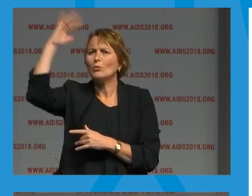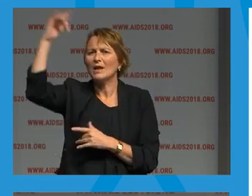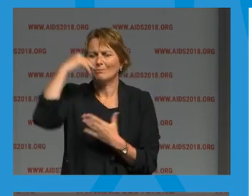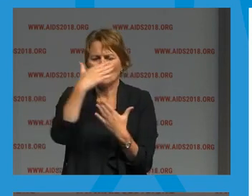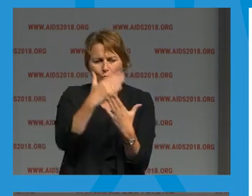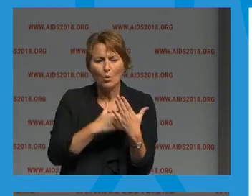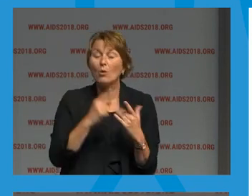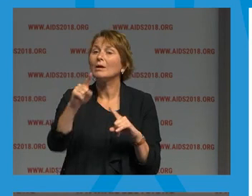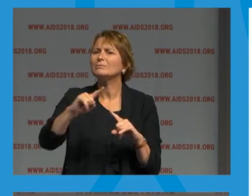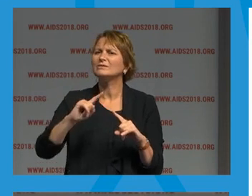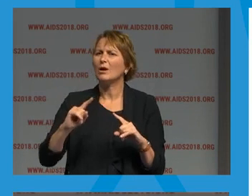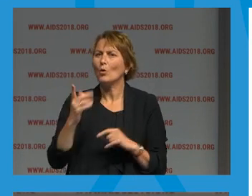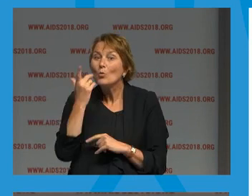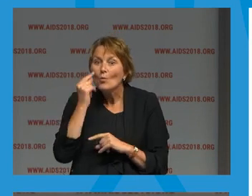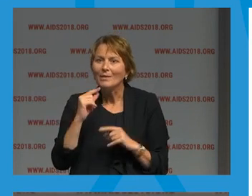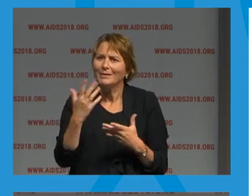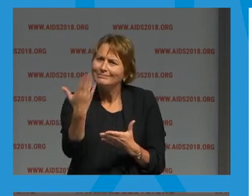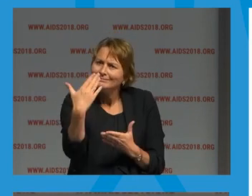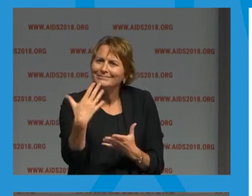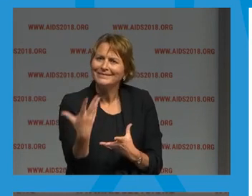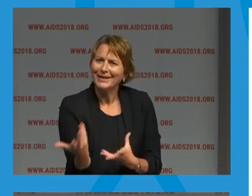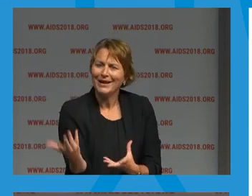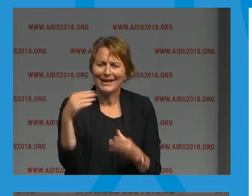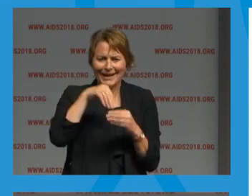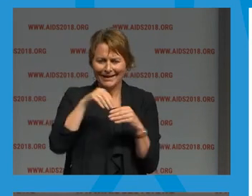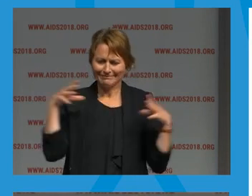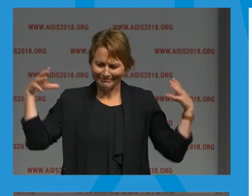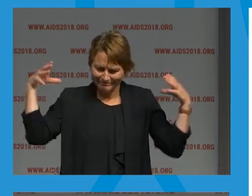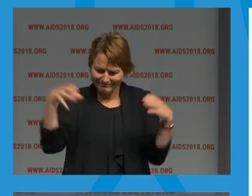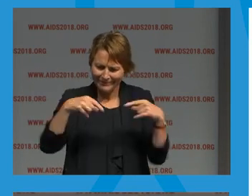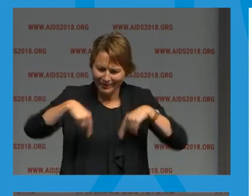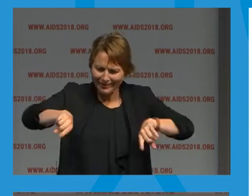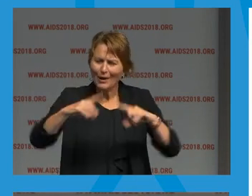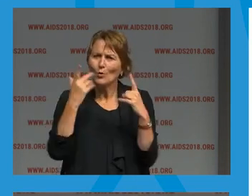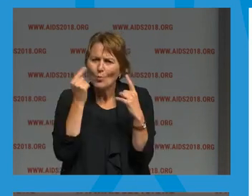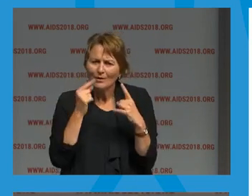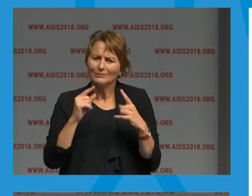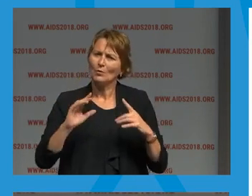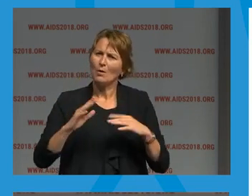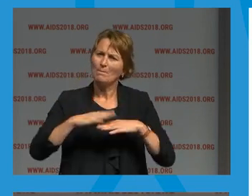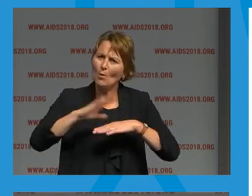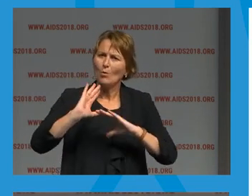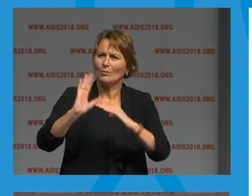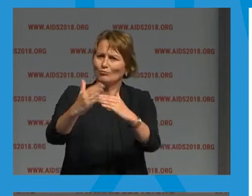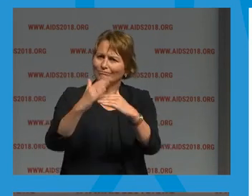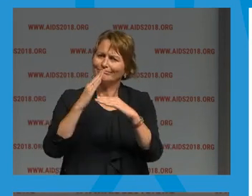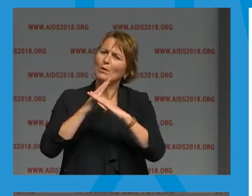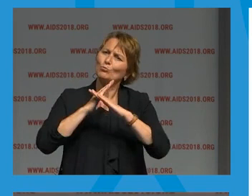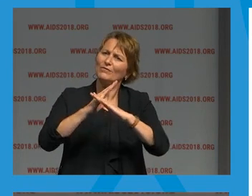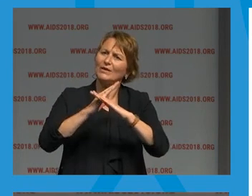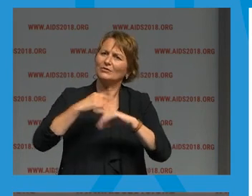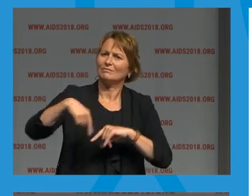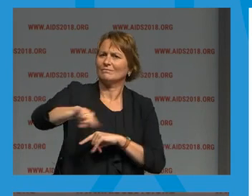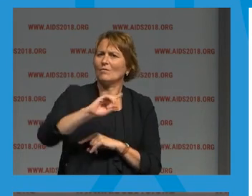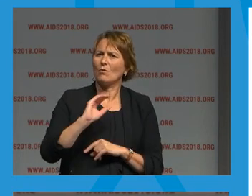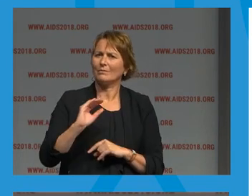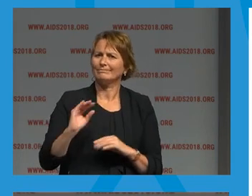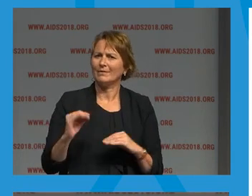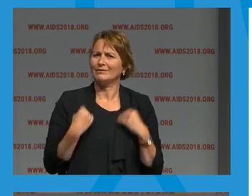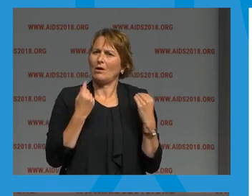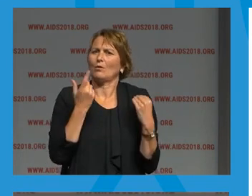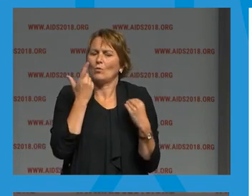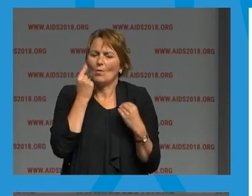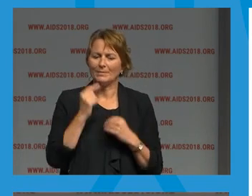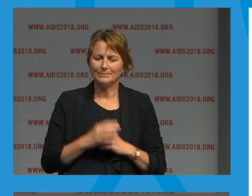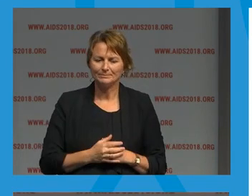our center of our programming, and really working on increasing prevention for young women as well as condoms. But all of this